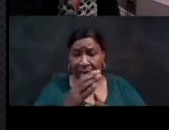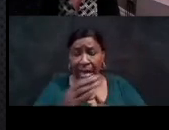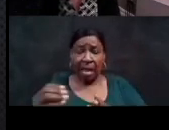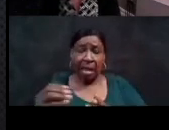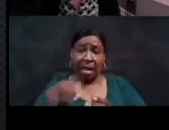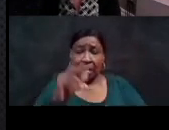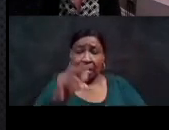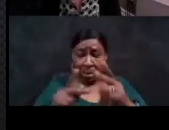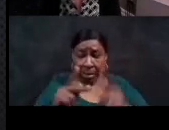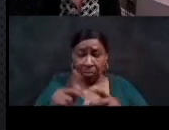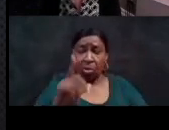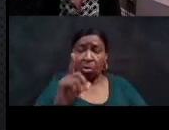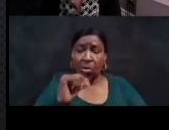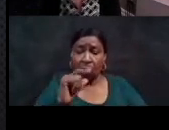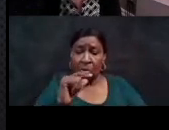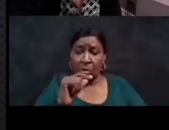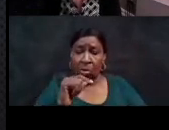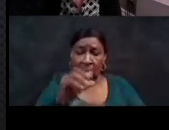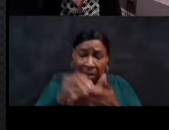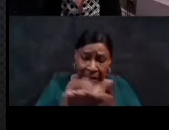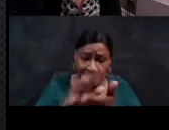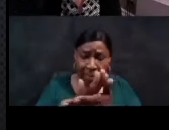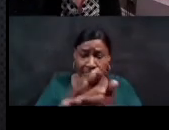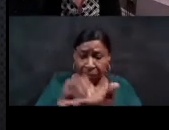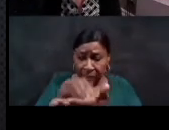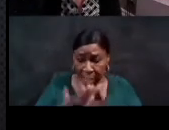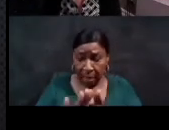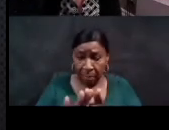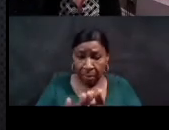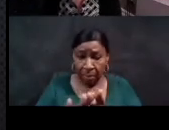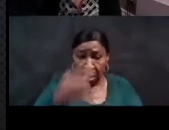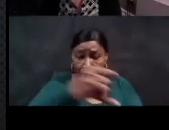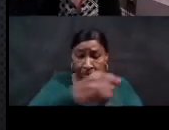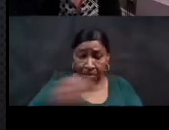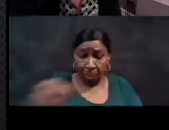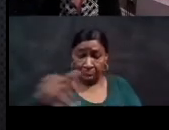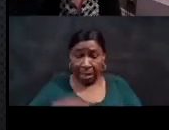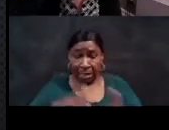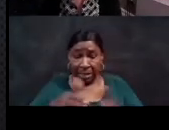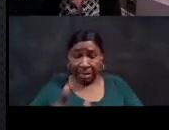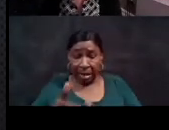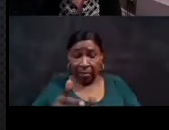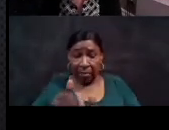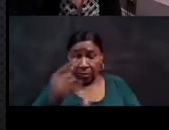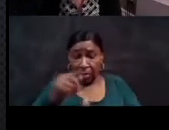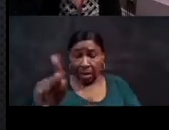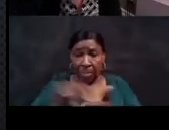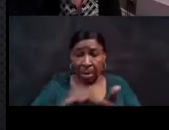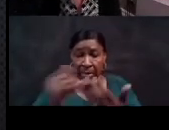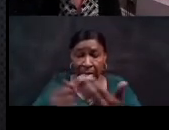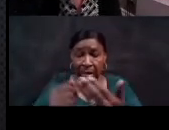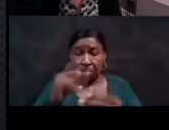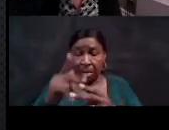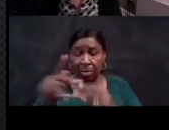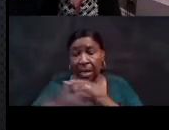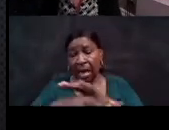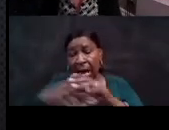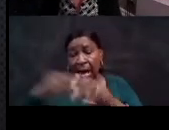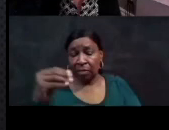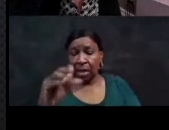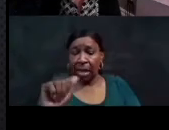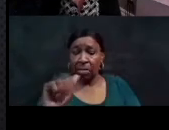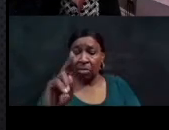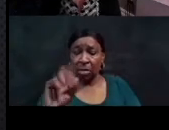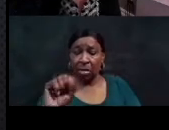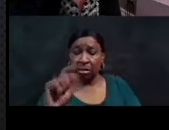globe who have been documenting border deaths. So there are projects out of Australia and the European Union and the United